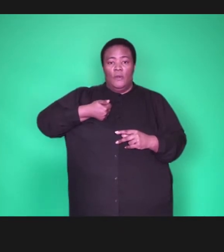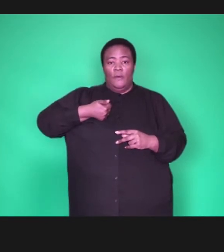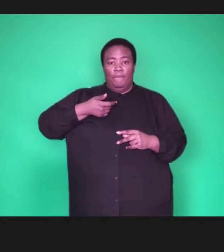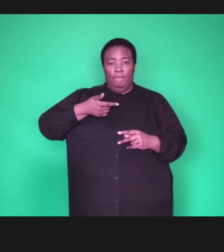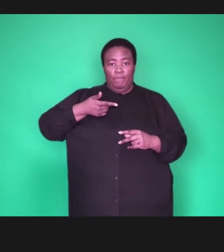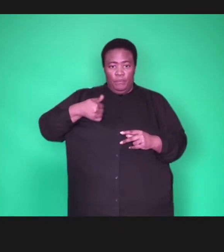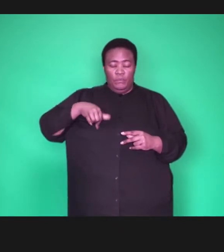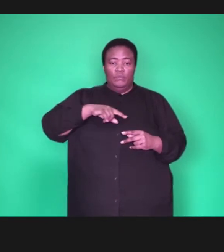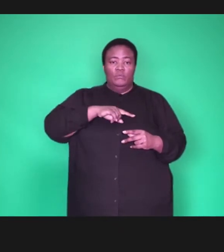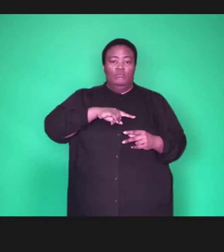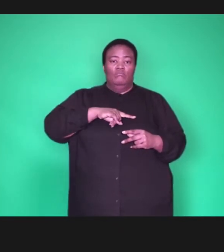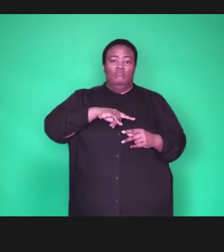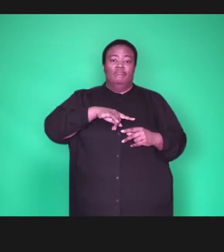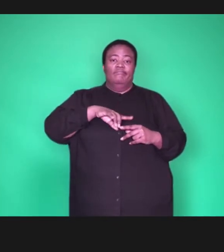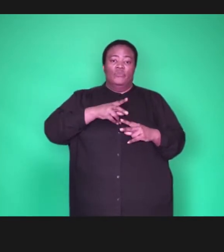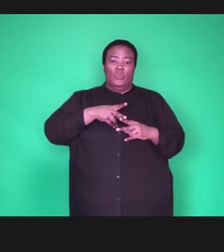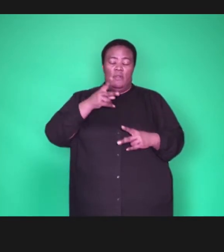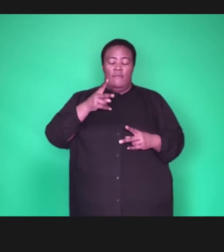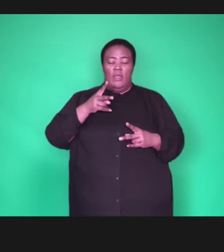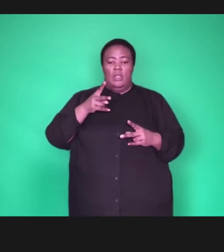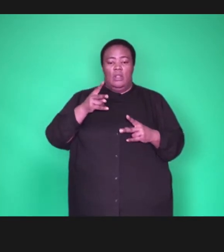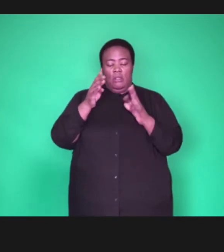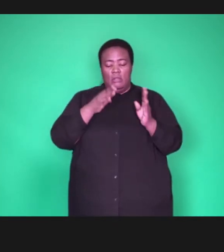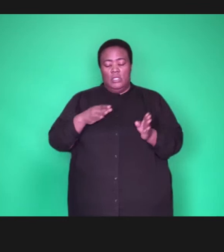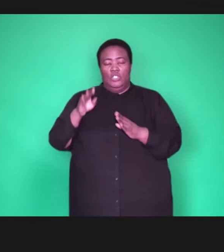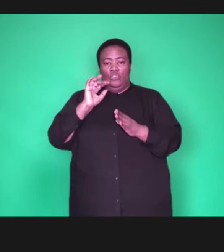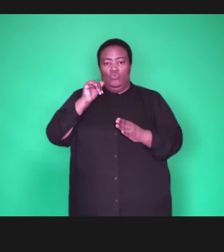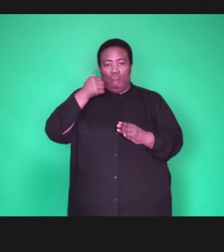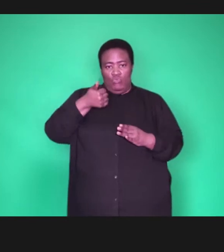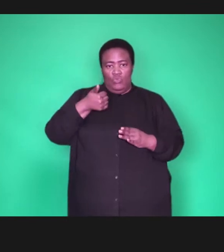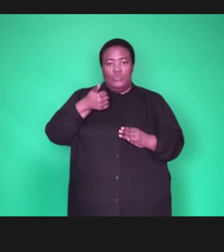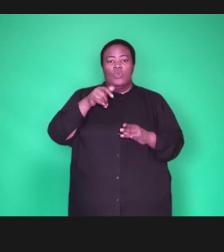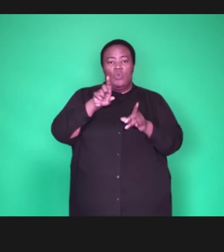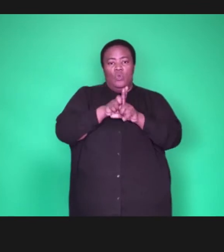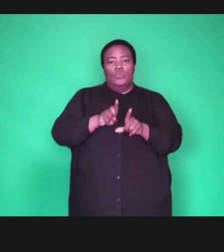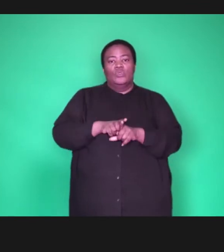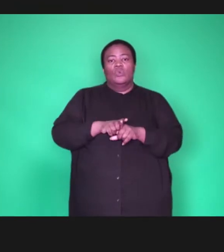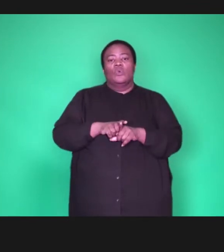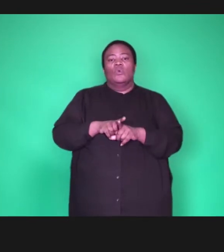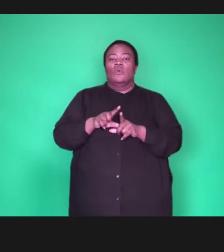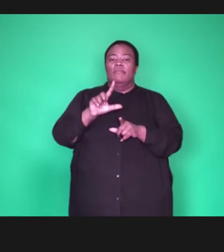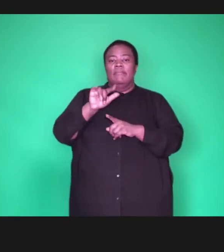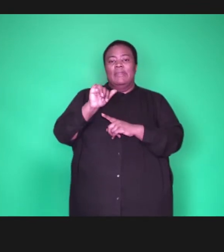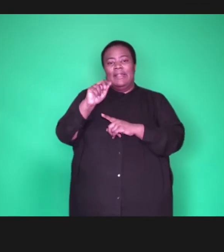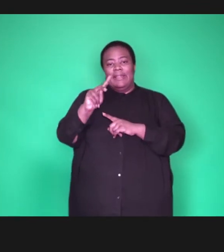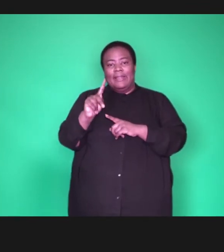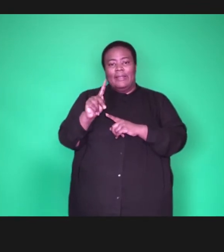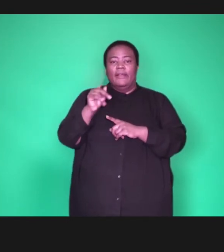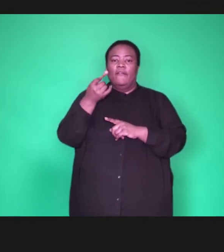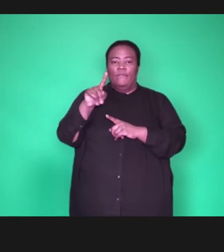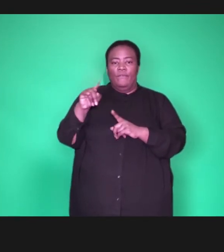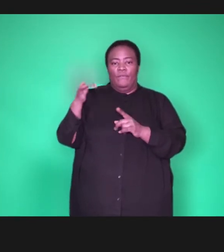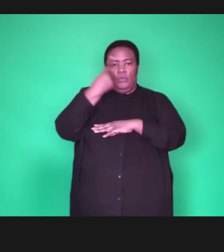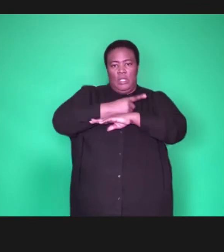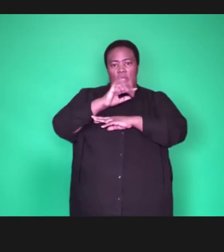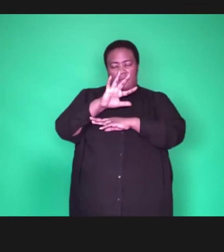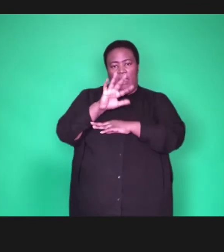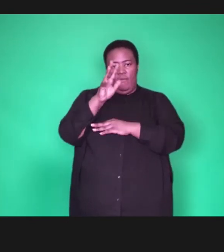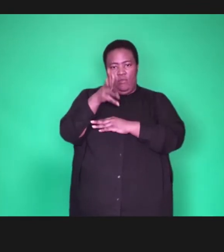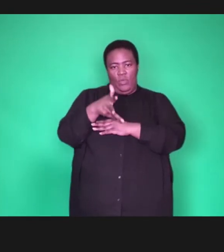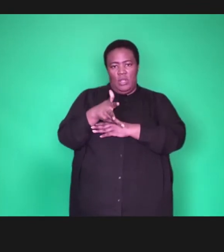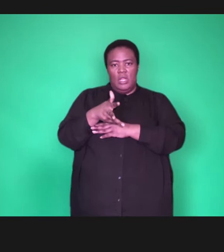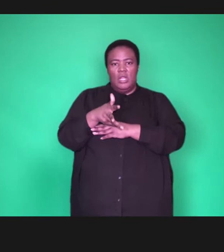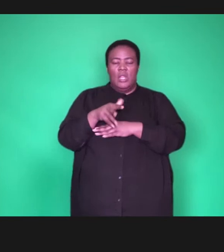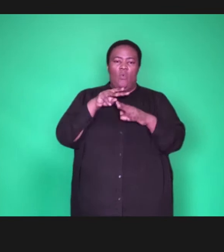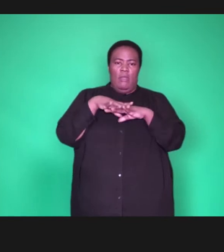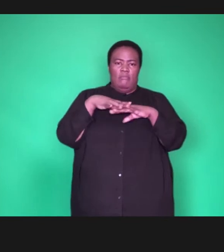during the final session tomorrow, we will then put up the link for day 5. So we will keep that website live,